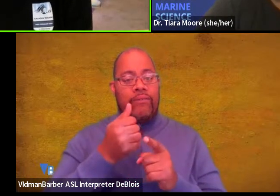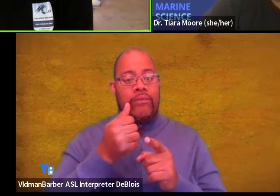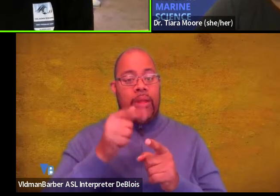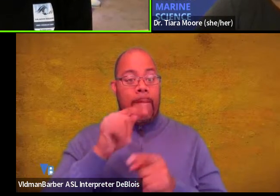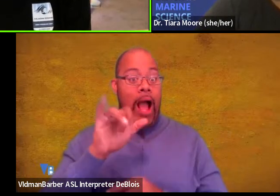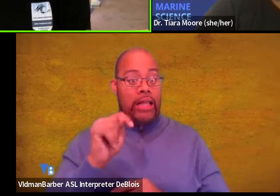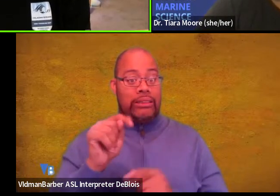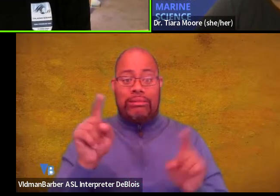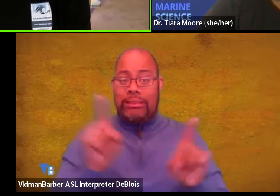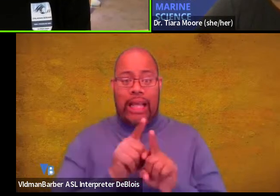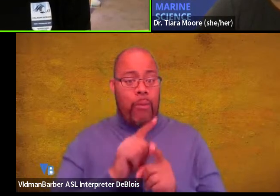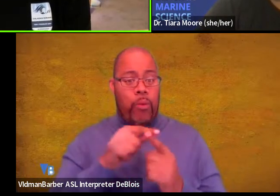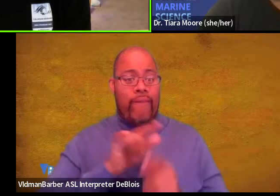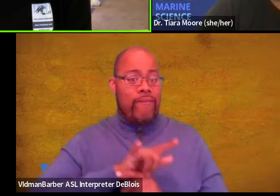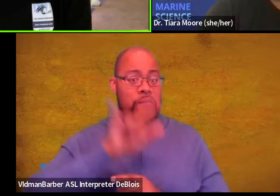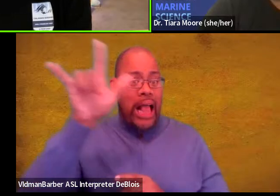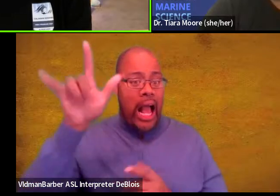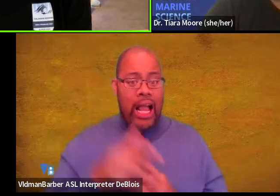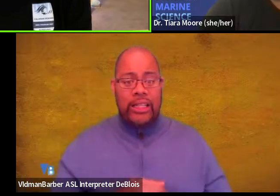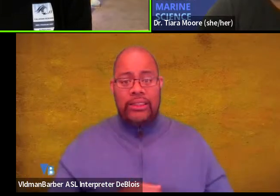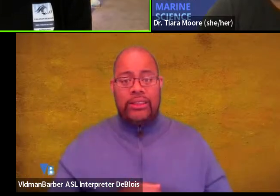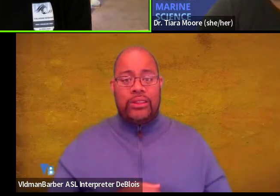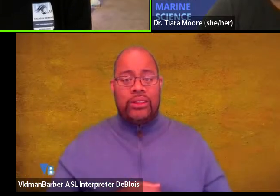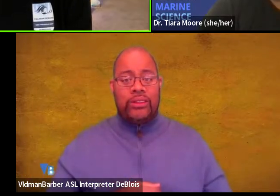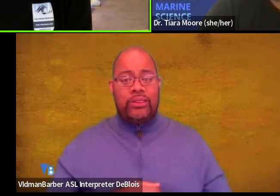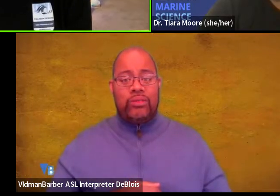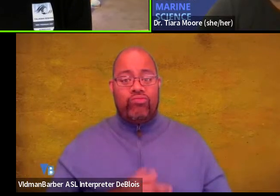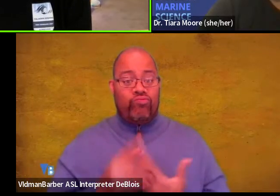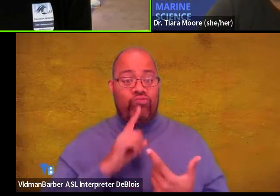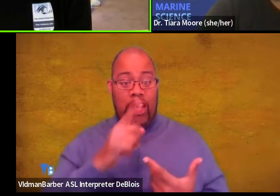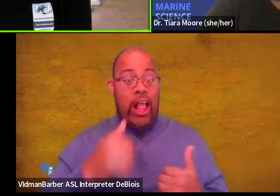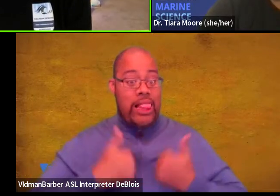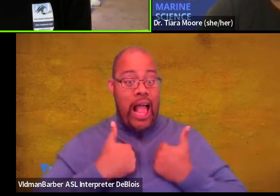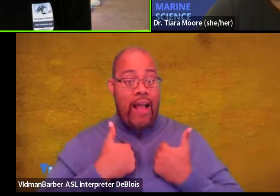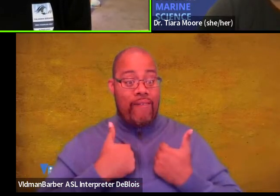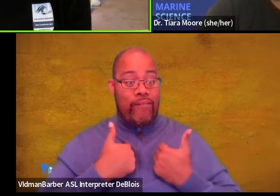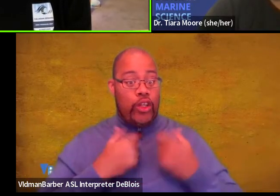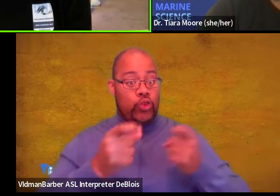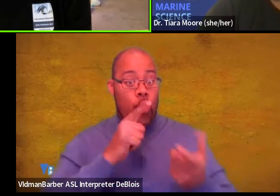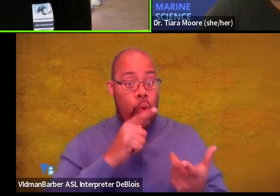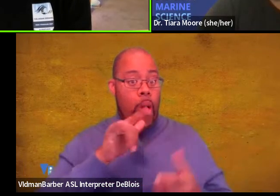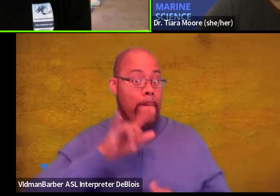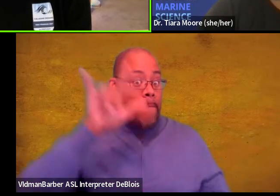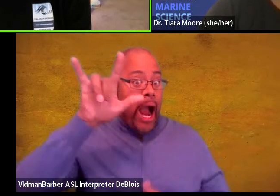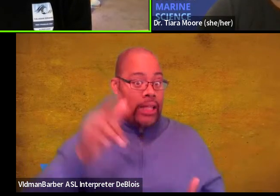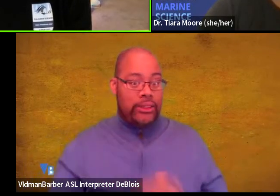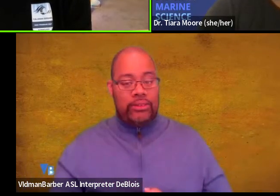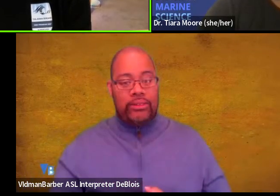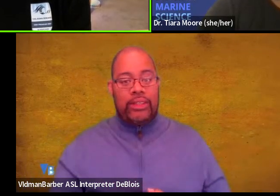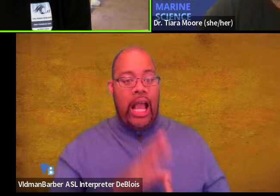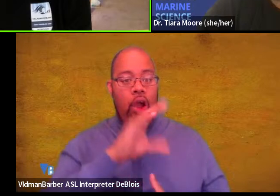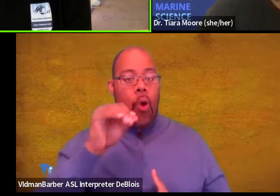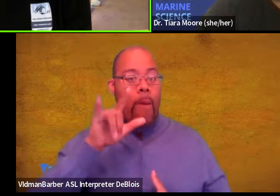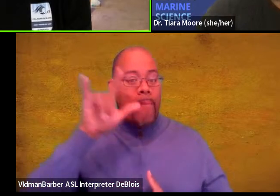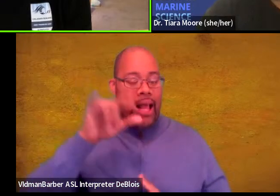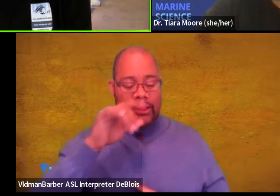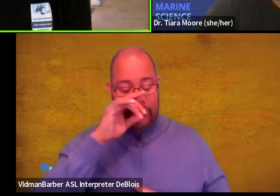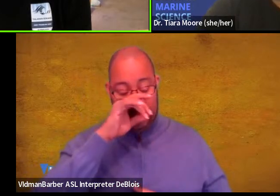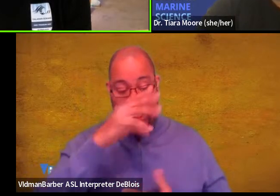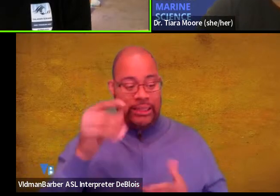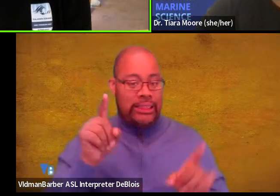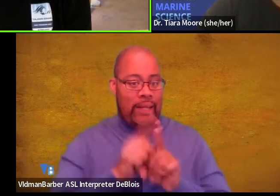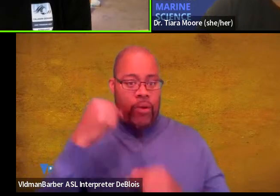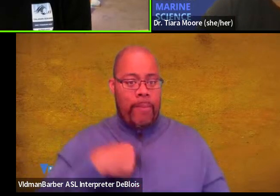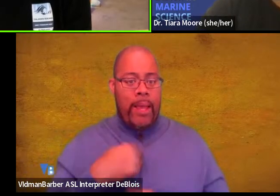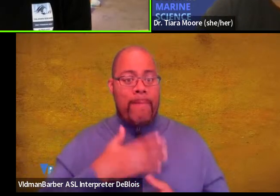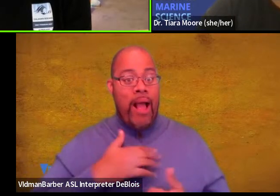just as if you take a flight on an airplane, your life is in the hands of the pilot and the co-pilot. And it was the same